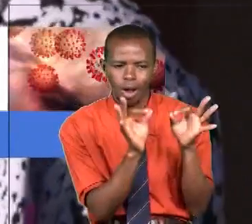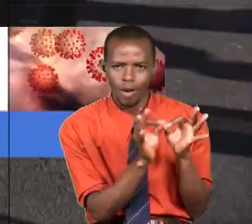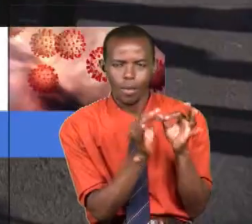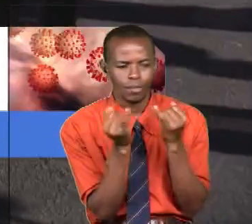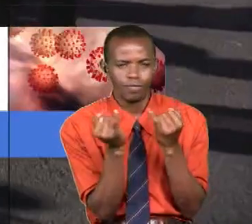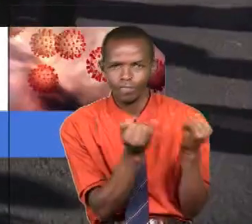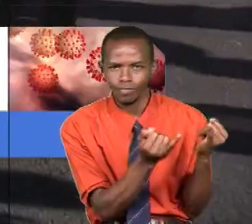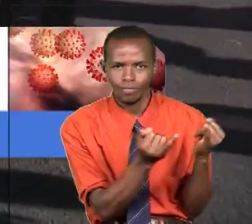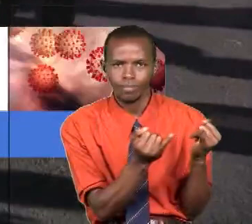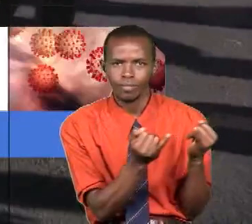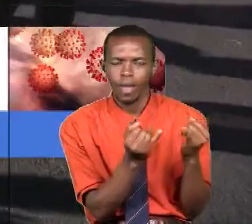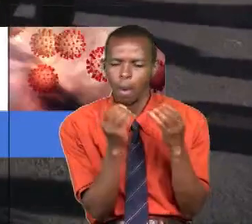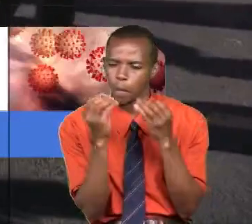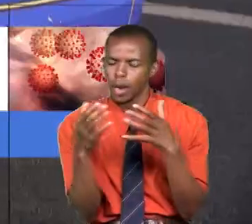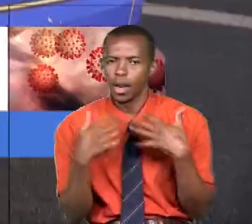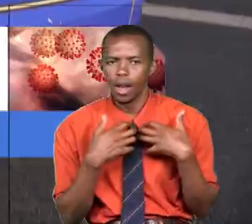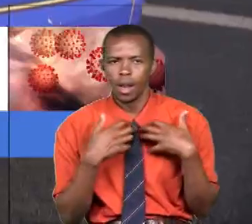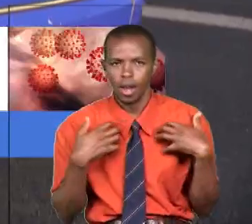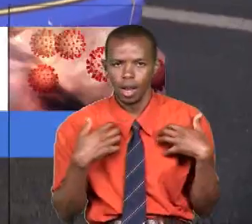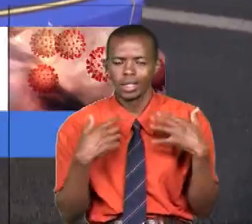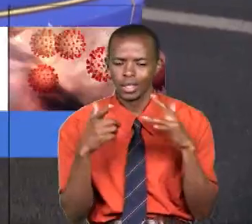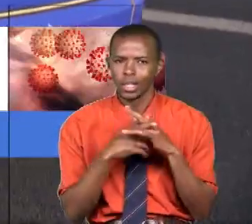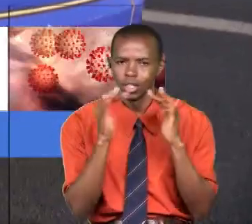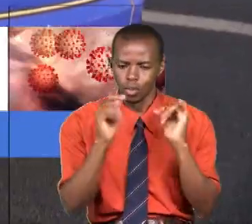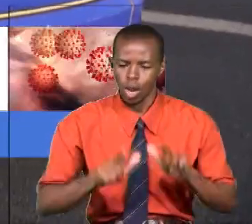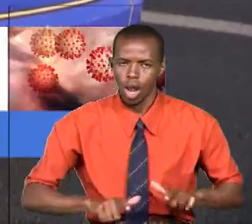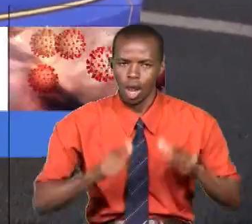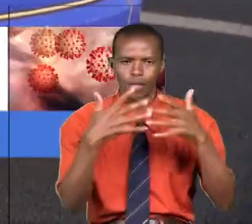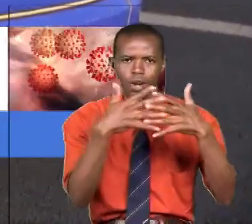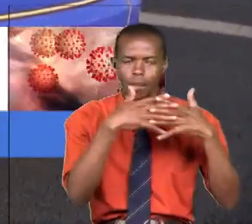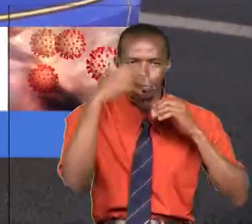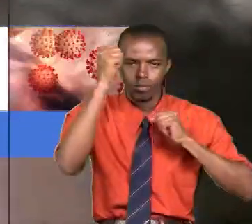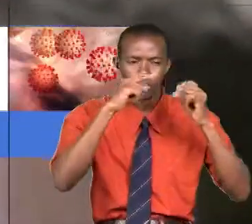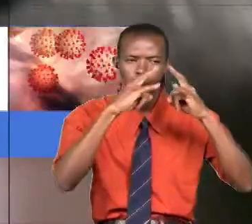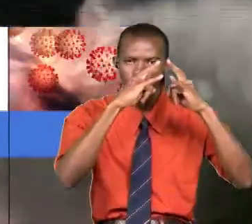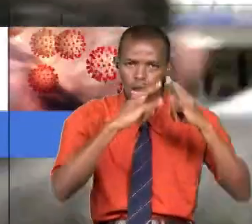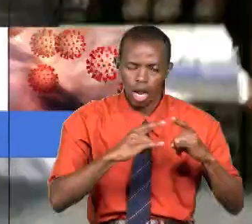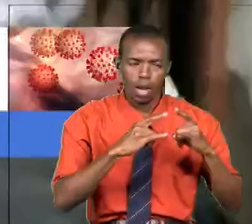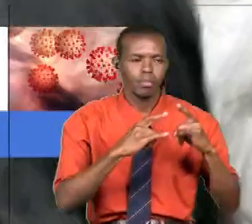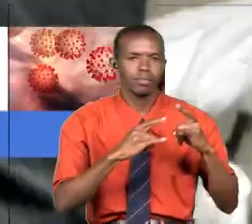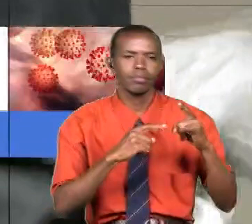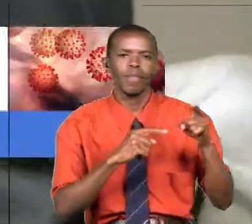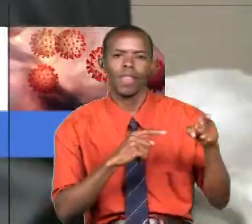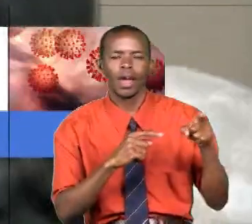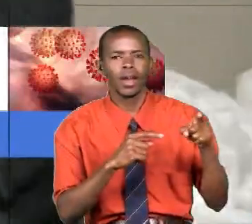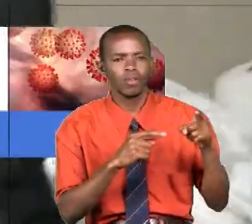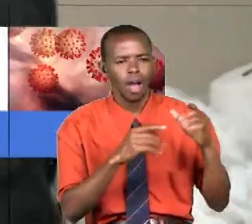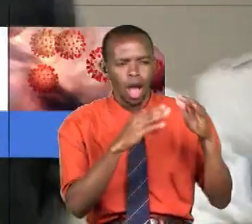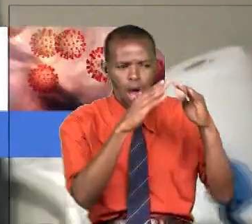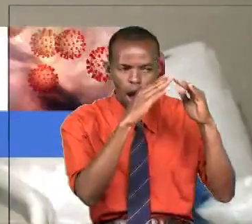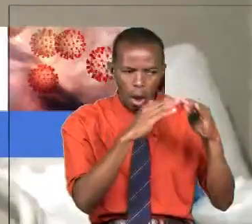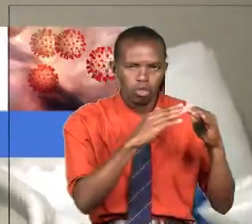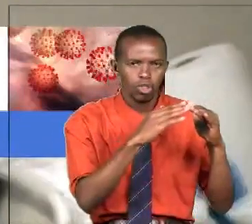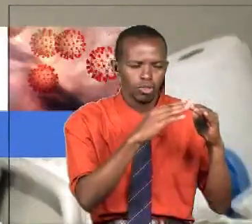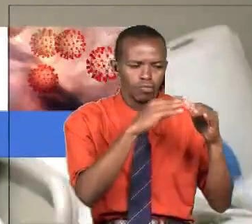to. Many of these refugees began their new lives in U.S. military bases, but finding a roof over their heads now that they have made it to